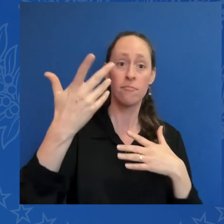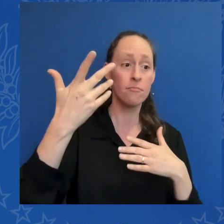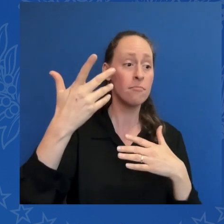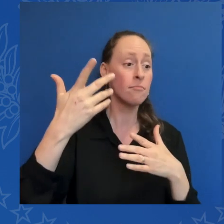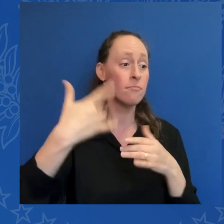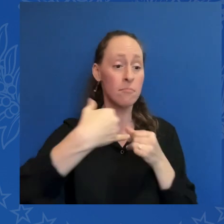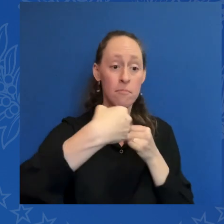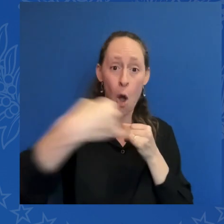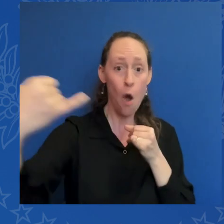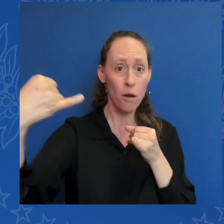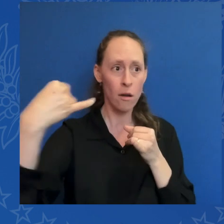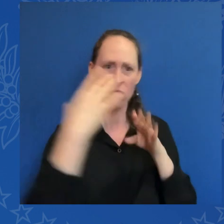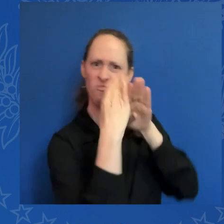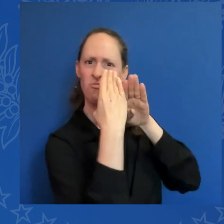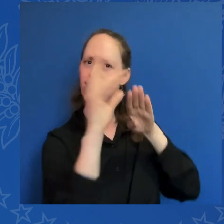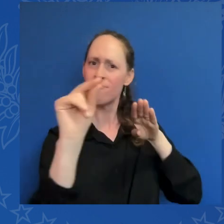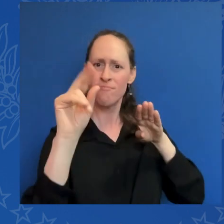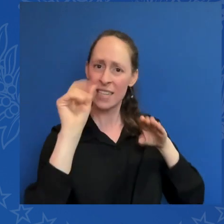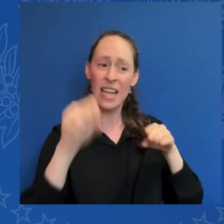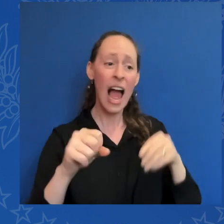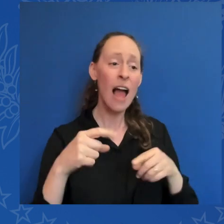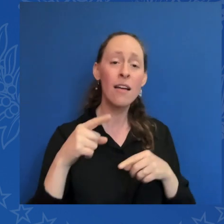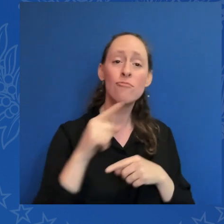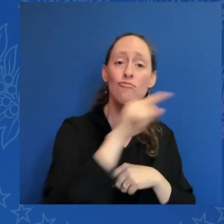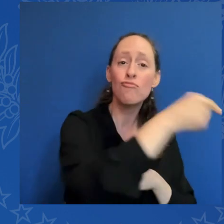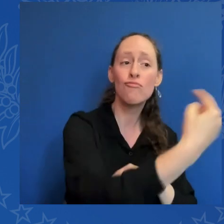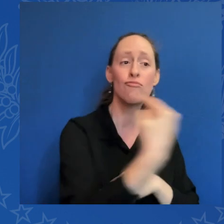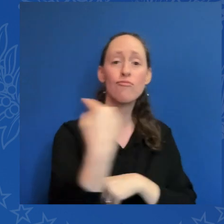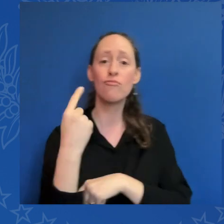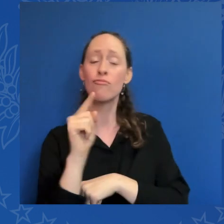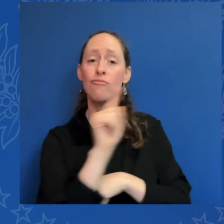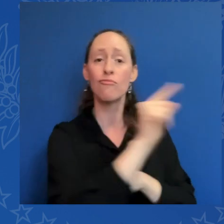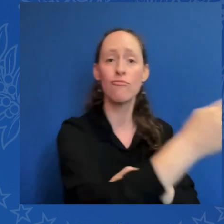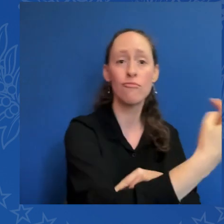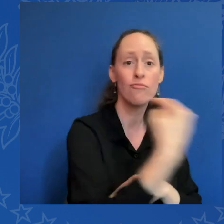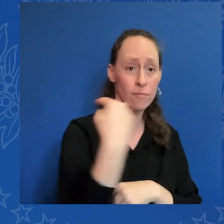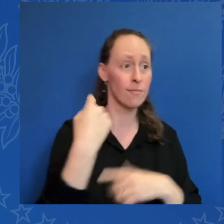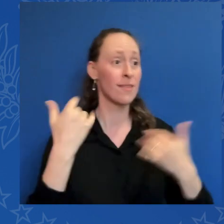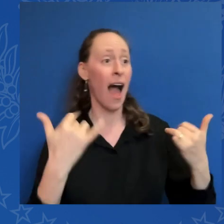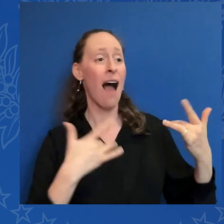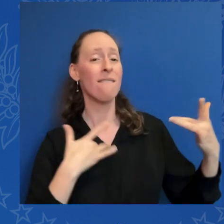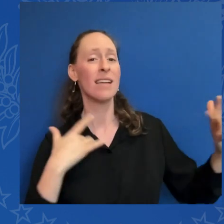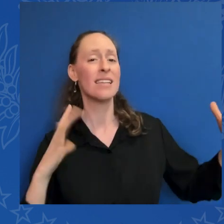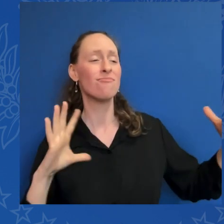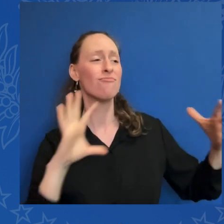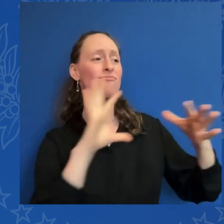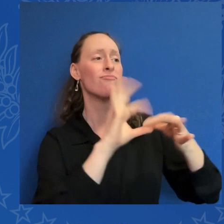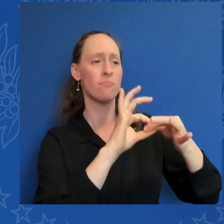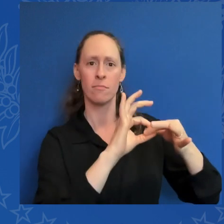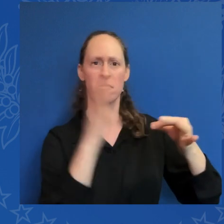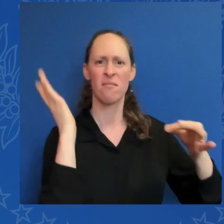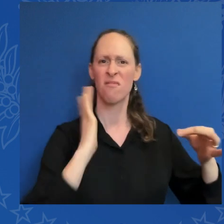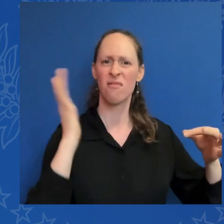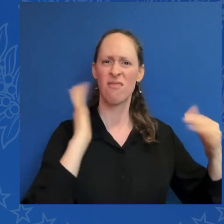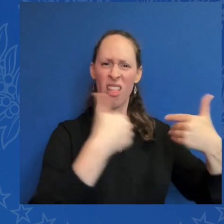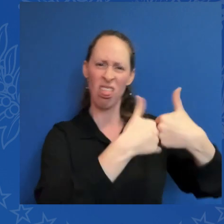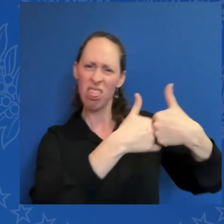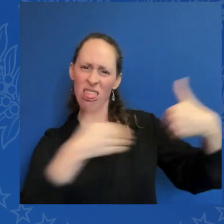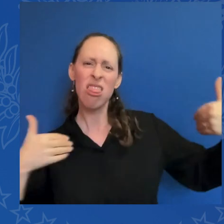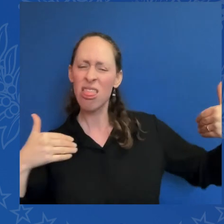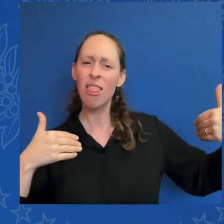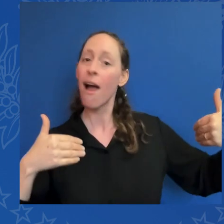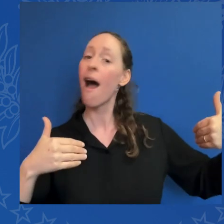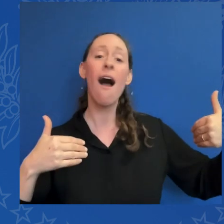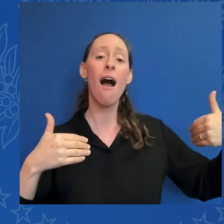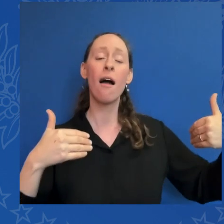than divides. Peace is not an abstraction here. It has become part of the daily weave of